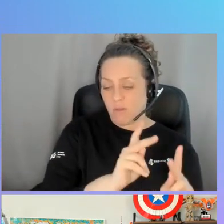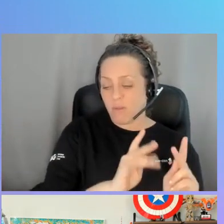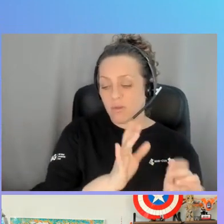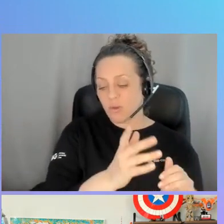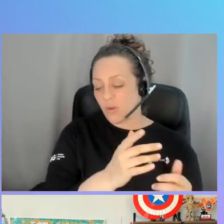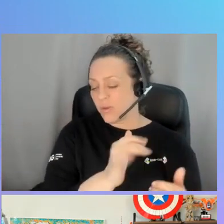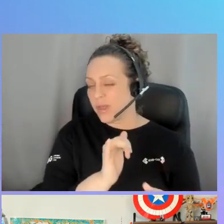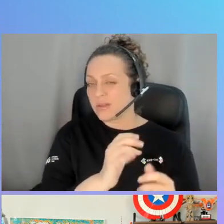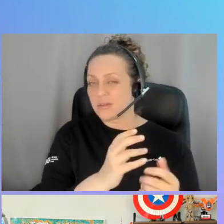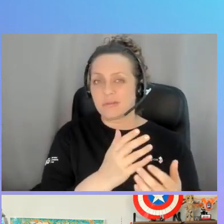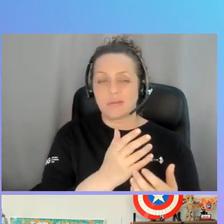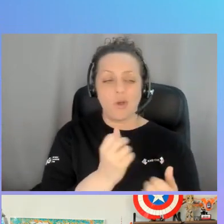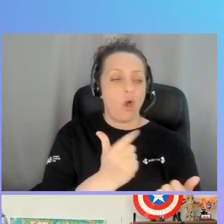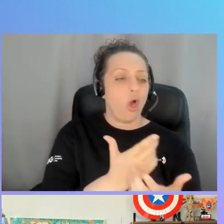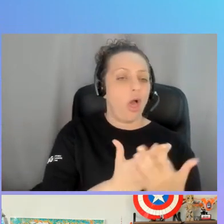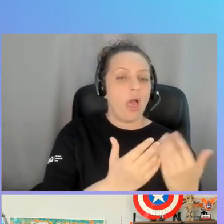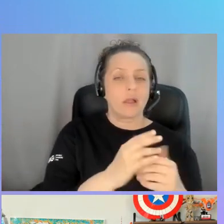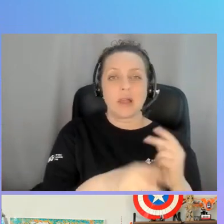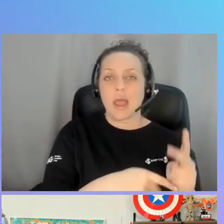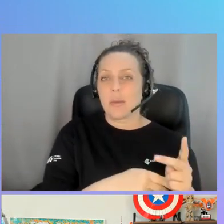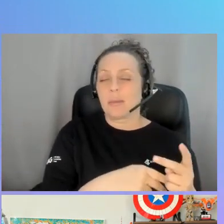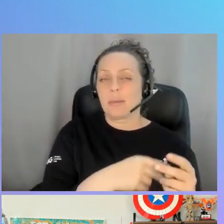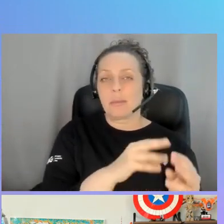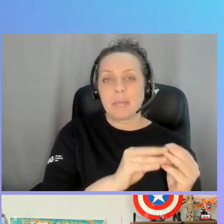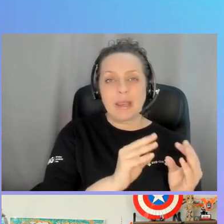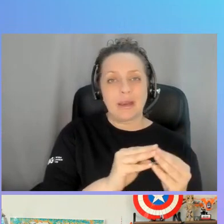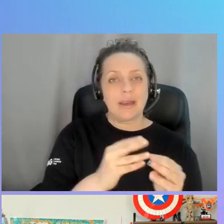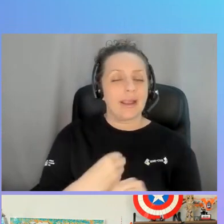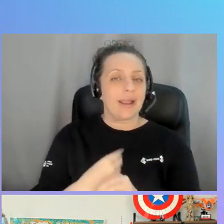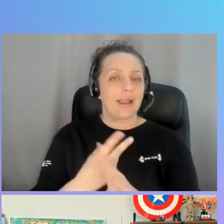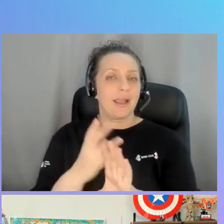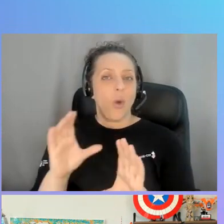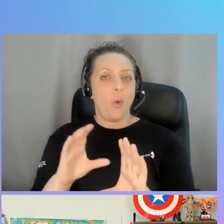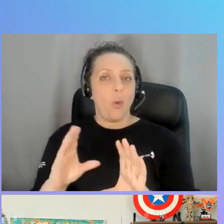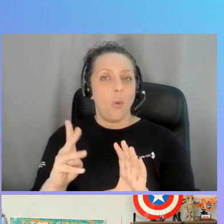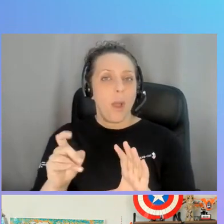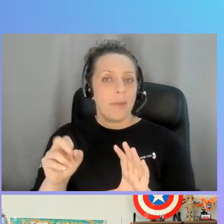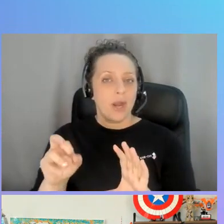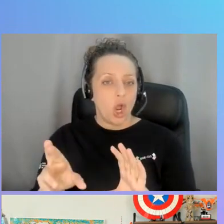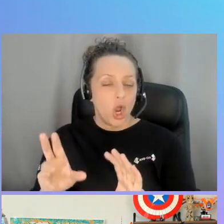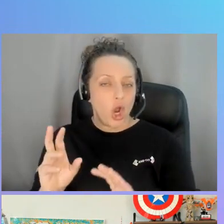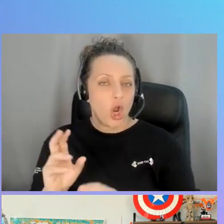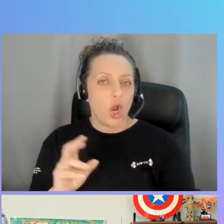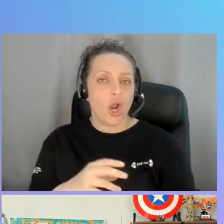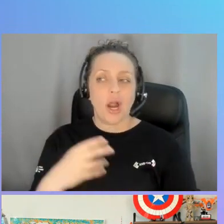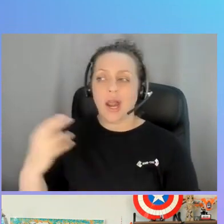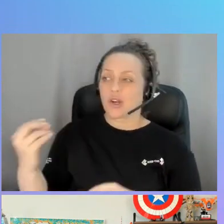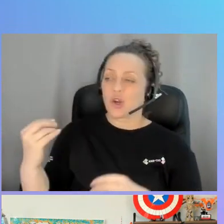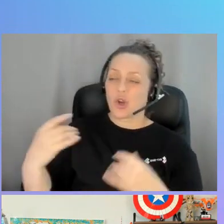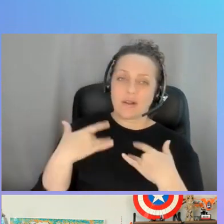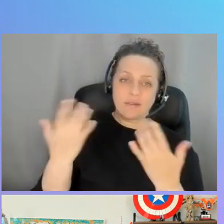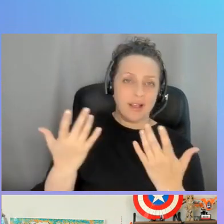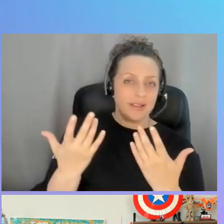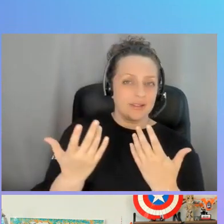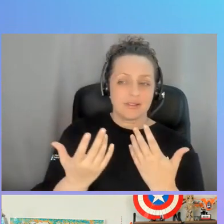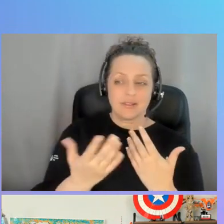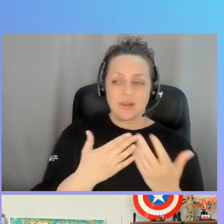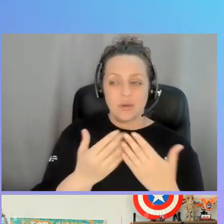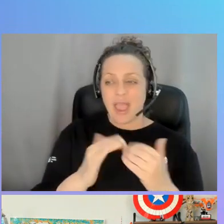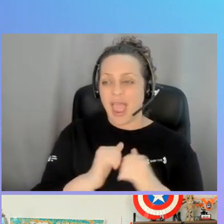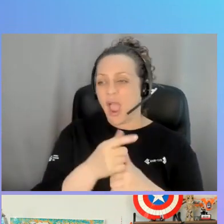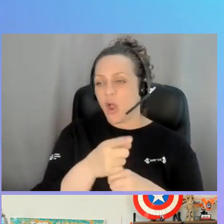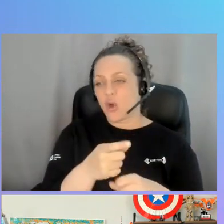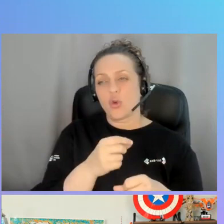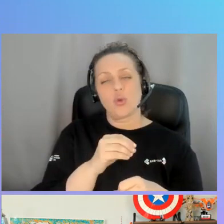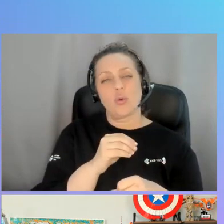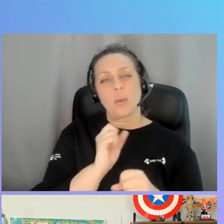that's all hands type meetings or webinars, even external events, how can you